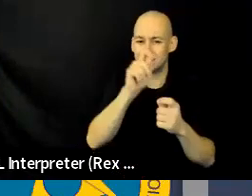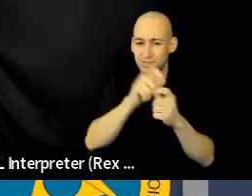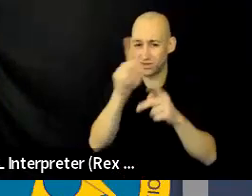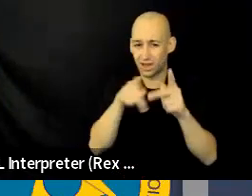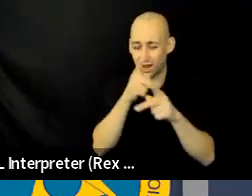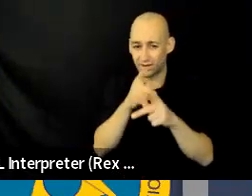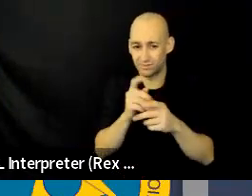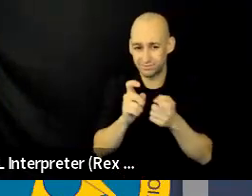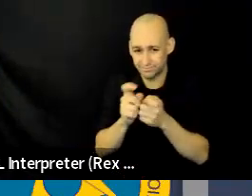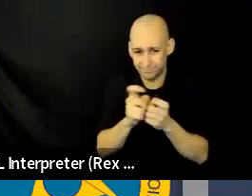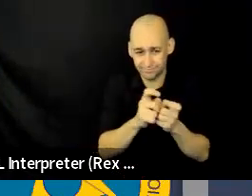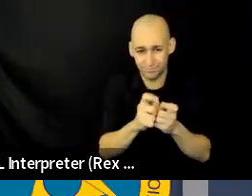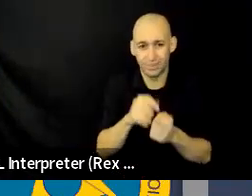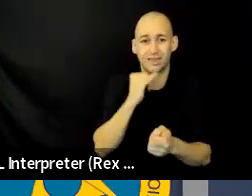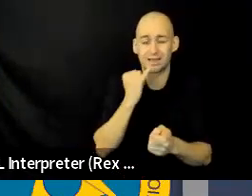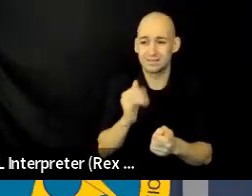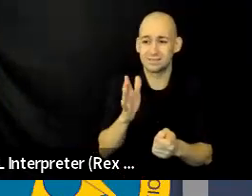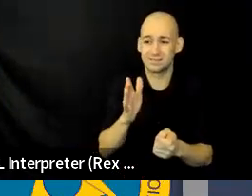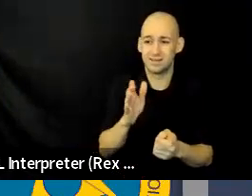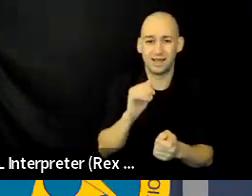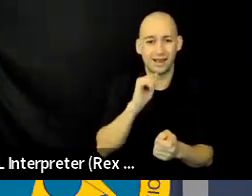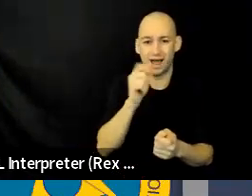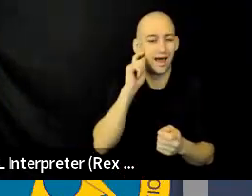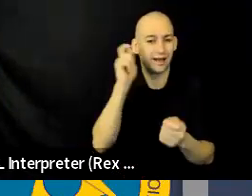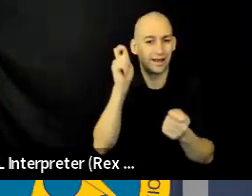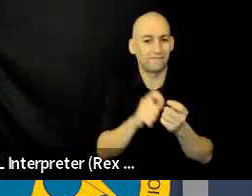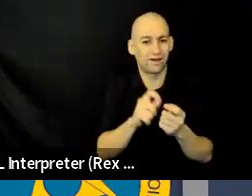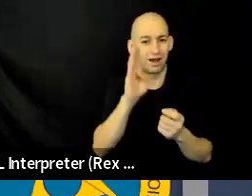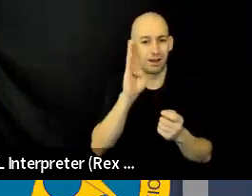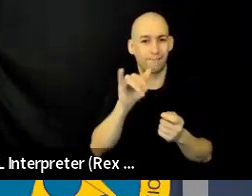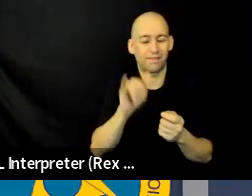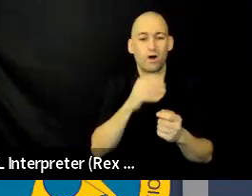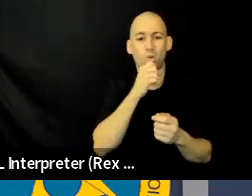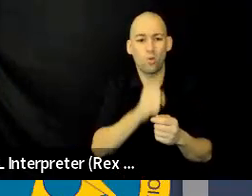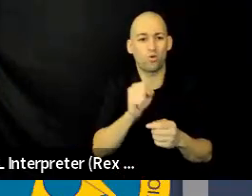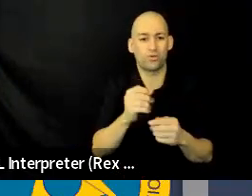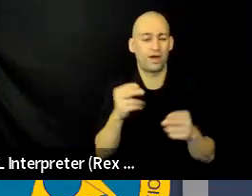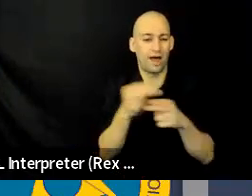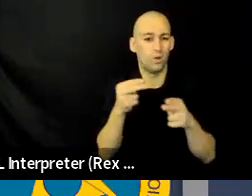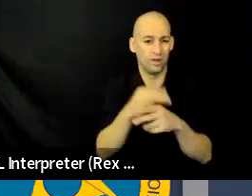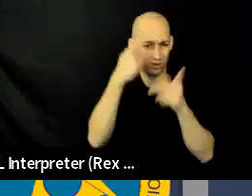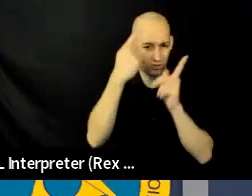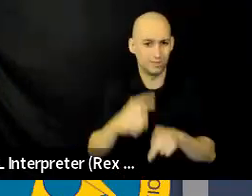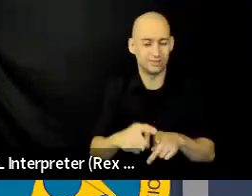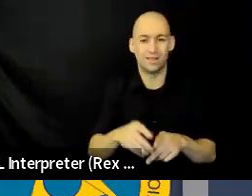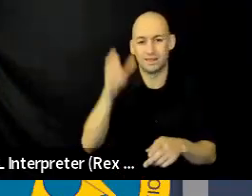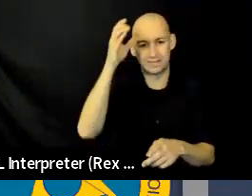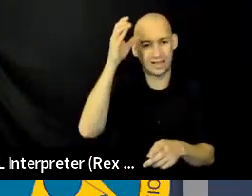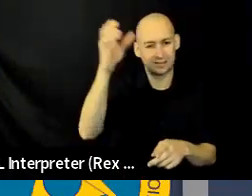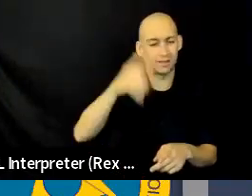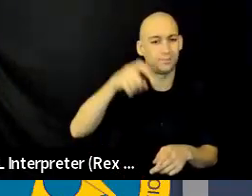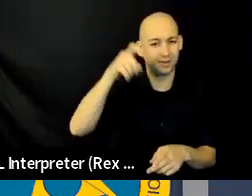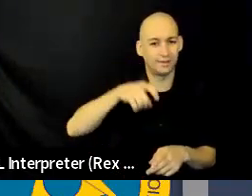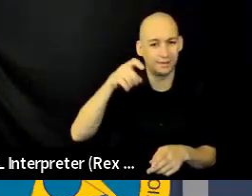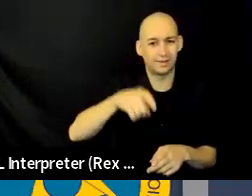that is not identified in those older freeway agreements. And so it's a concept of needing to,